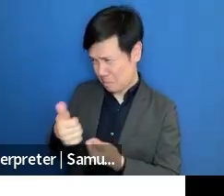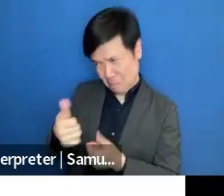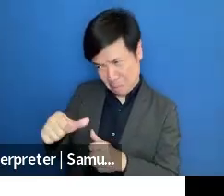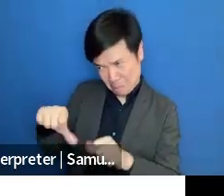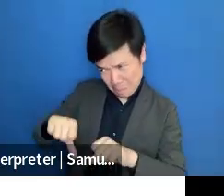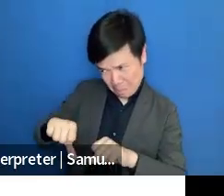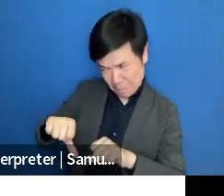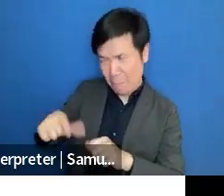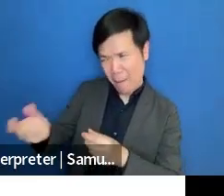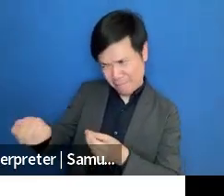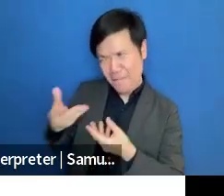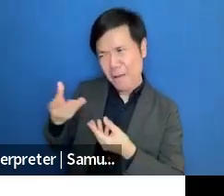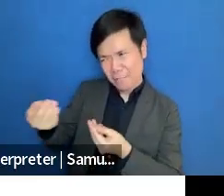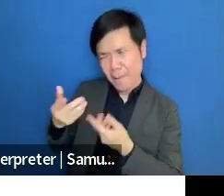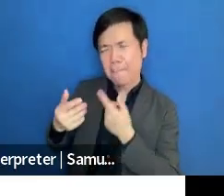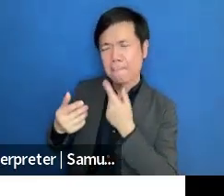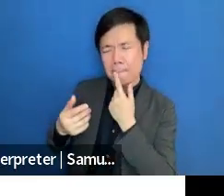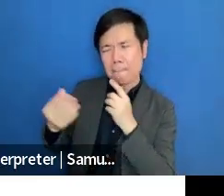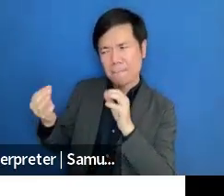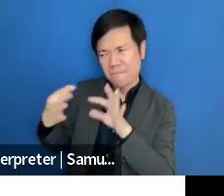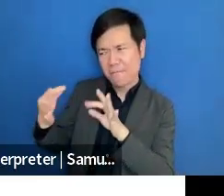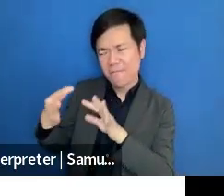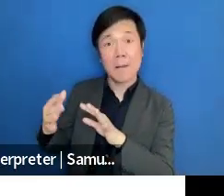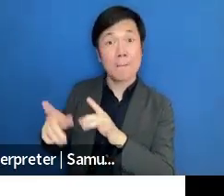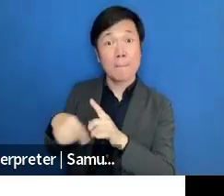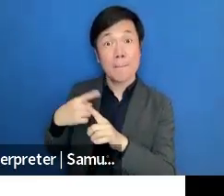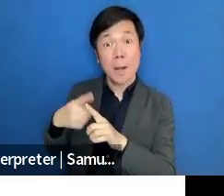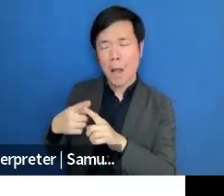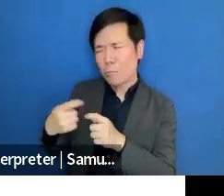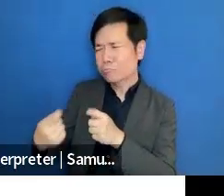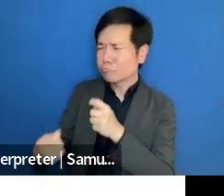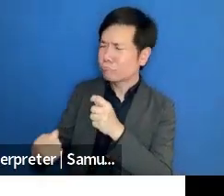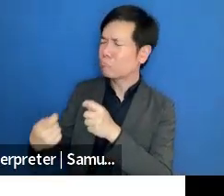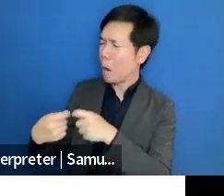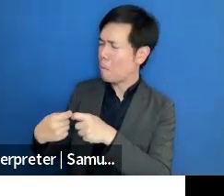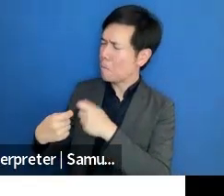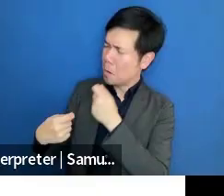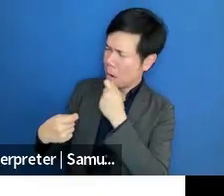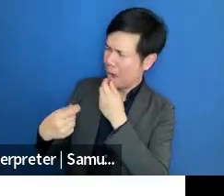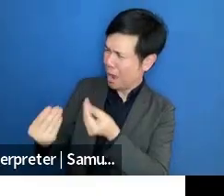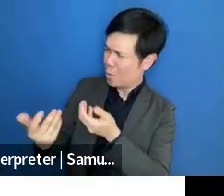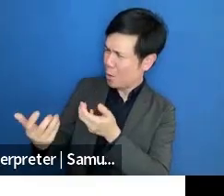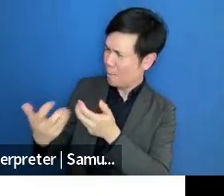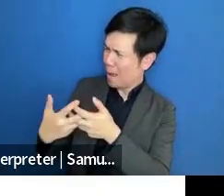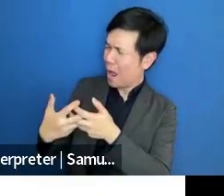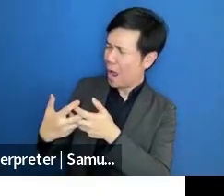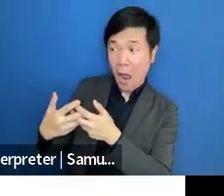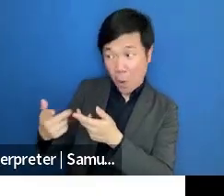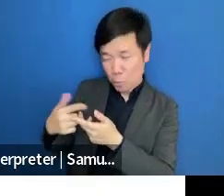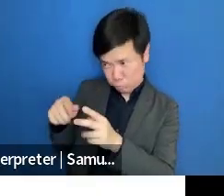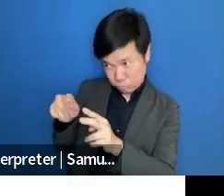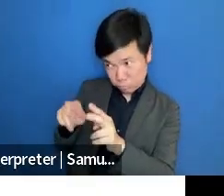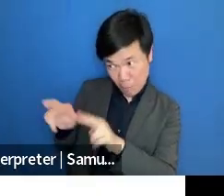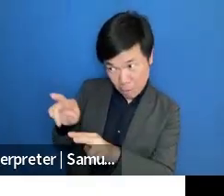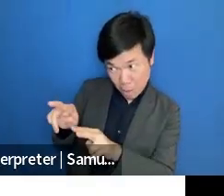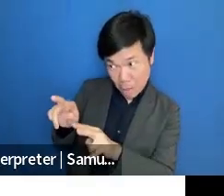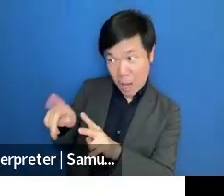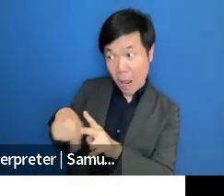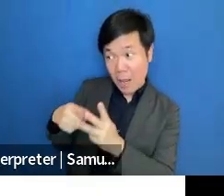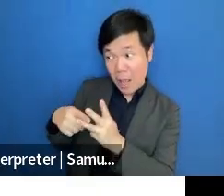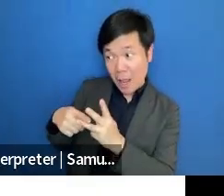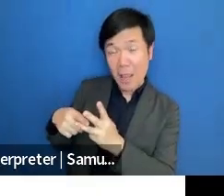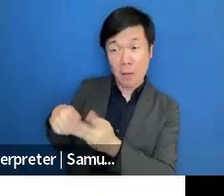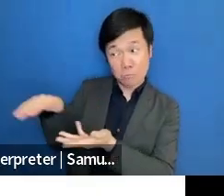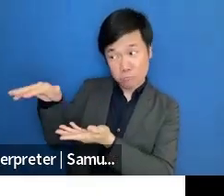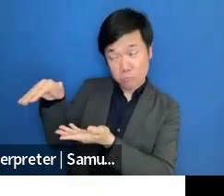processes inevitably involve negotiation about who participates, what gets monitored, how information is gathered, and